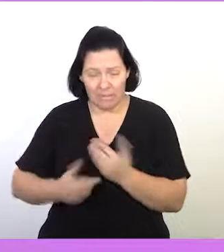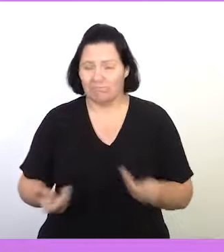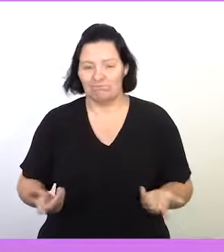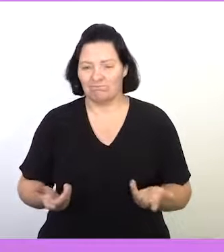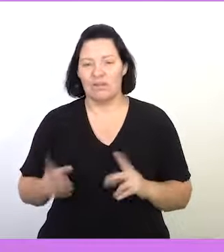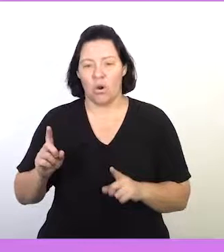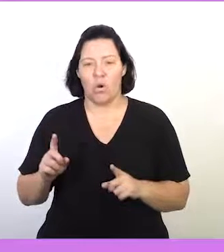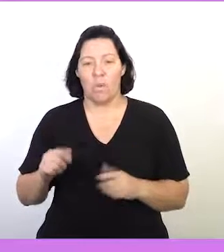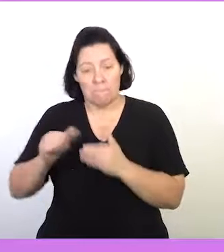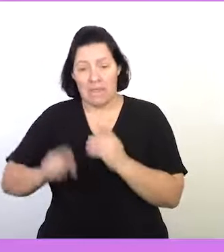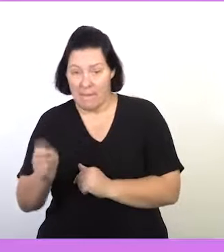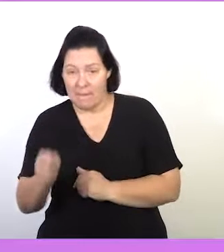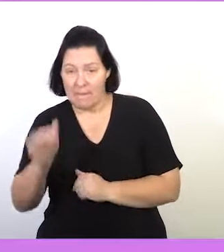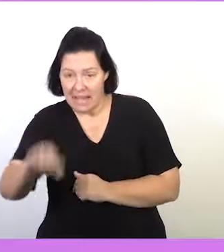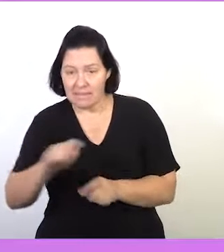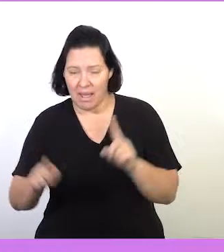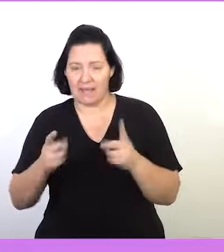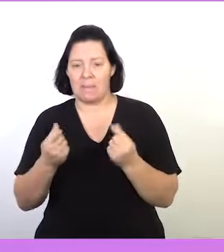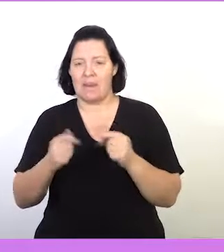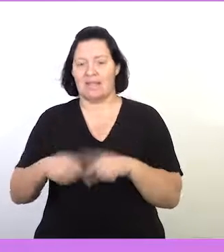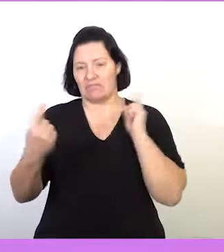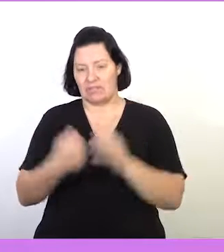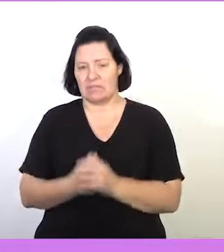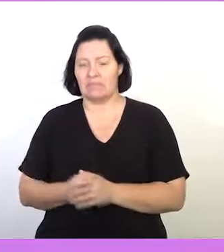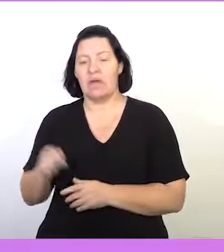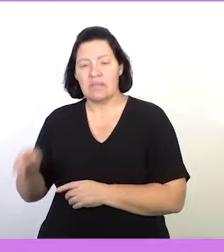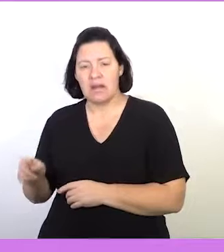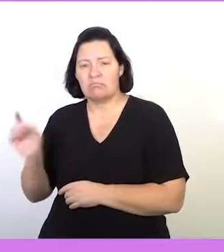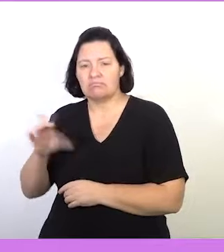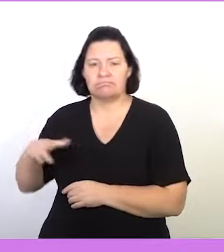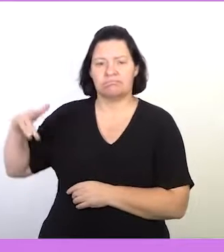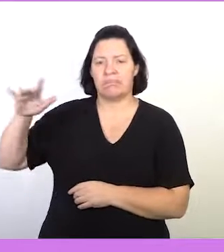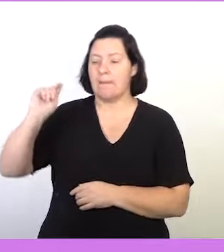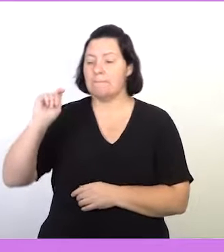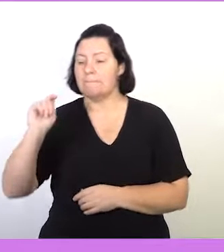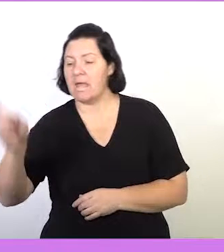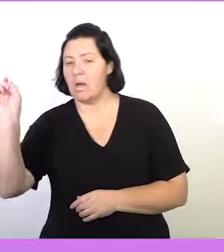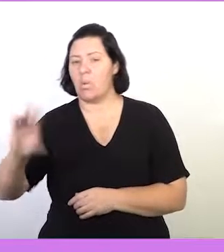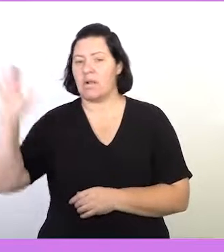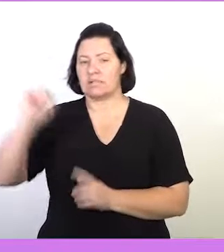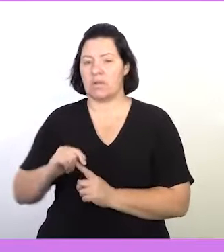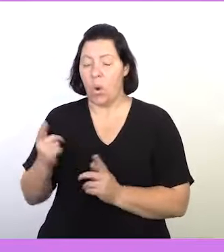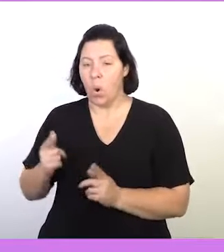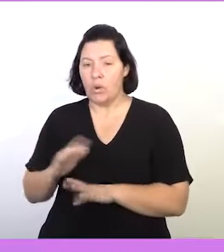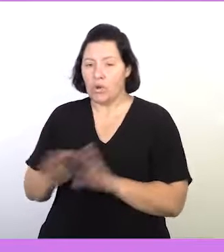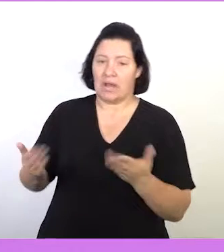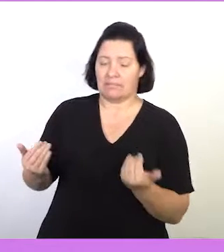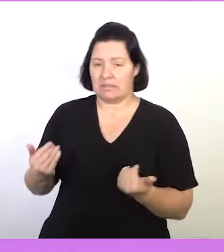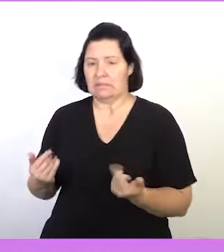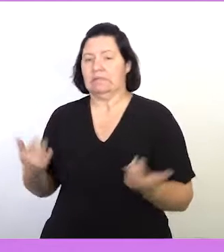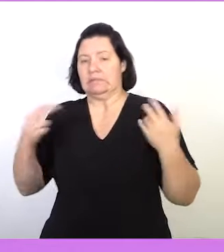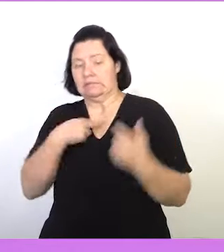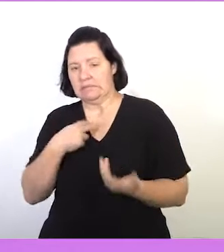occasional expenditure. This is an expense that is also once off, or it's very infrequent or unexpected.